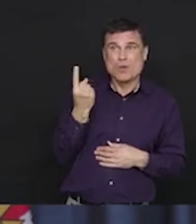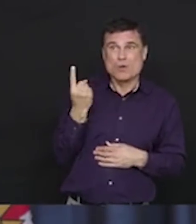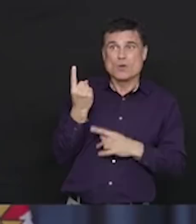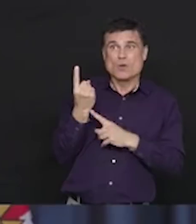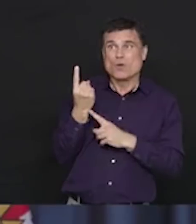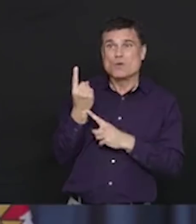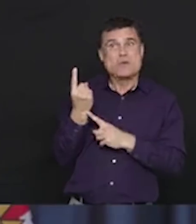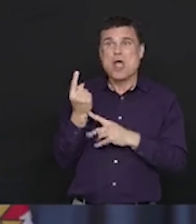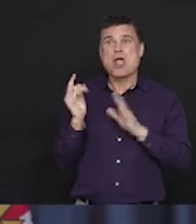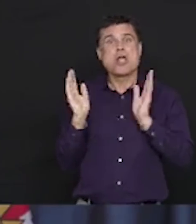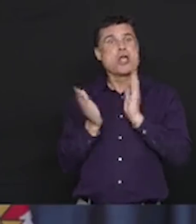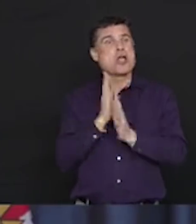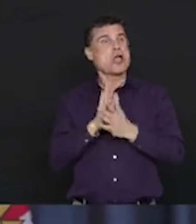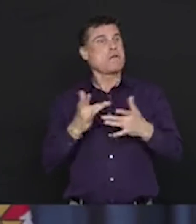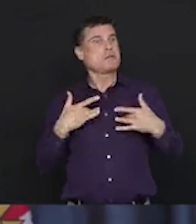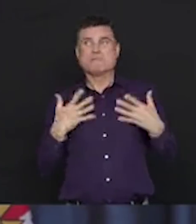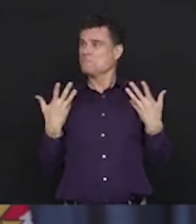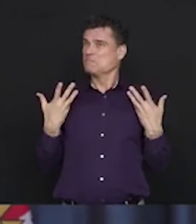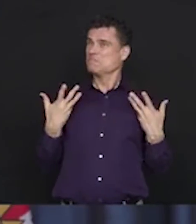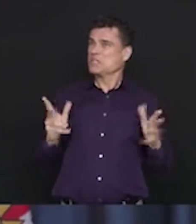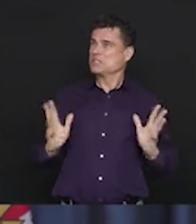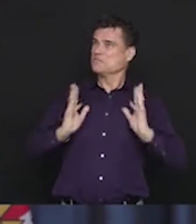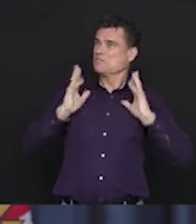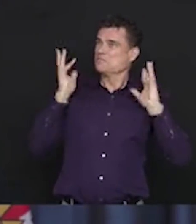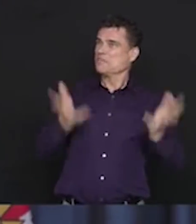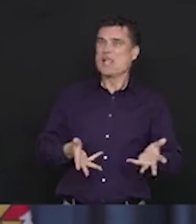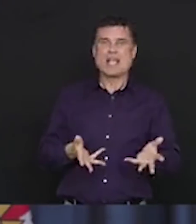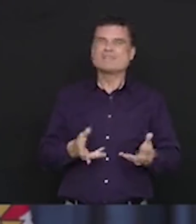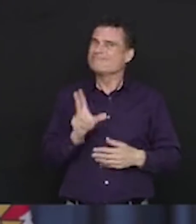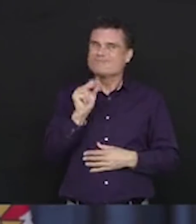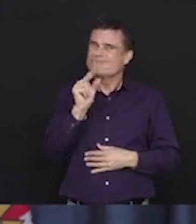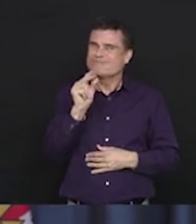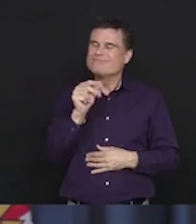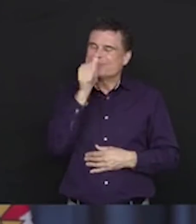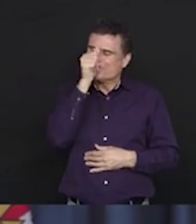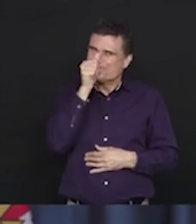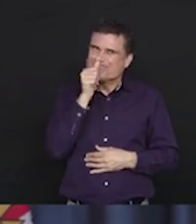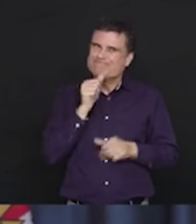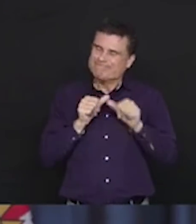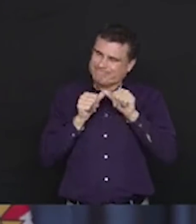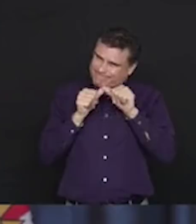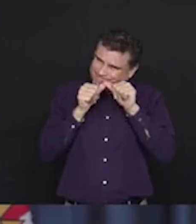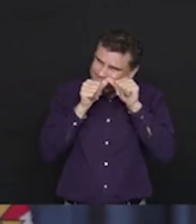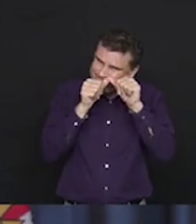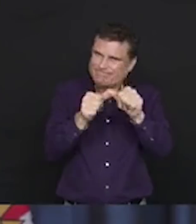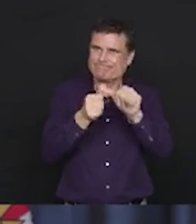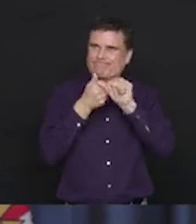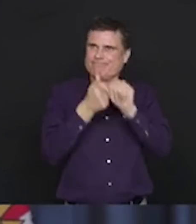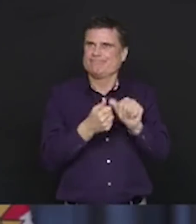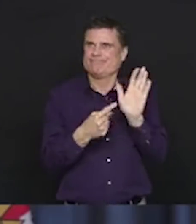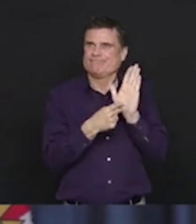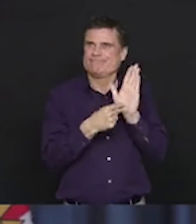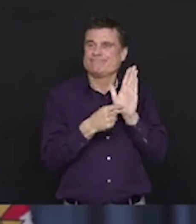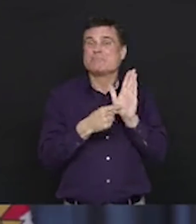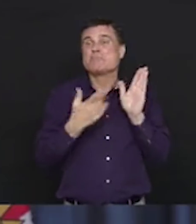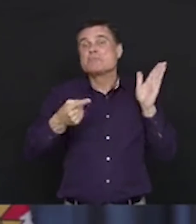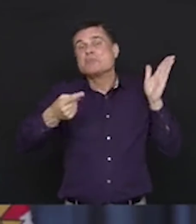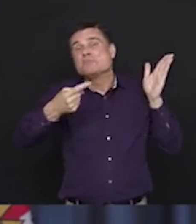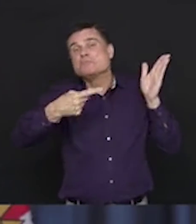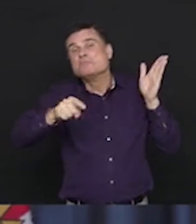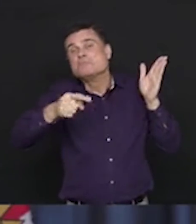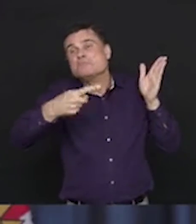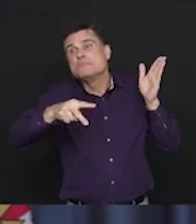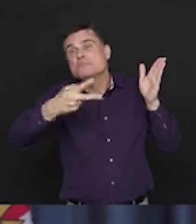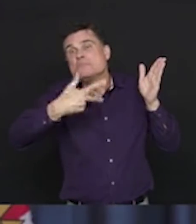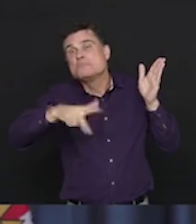weeks so far, will be incredibly important to see what happens in the next couple of weeks, and we've all got to be fully committed. I know that